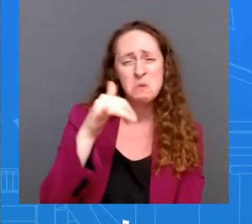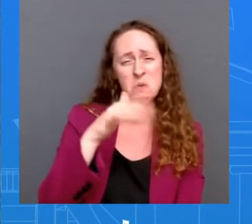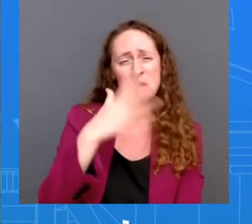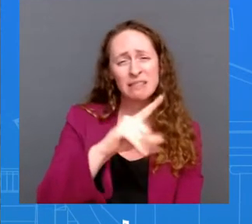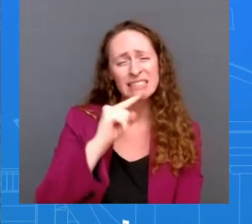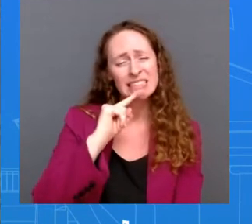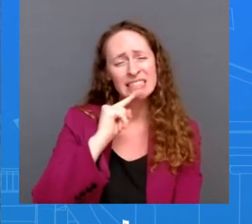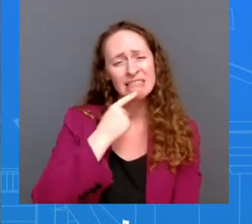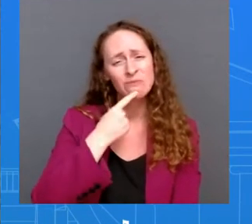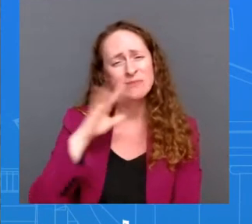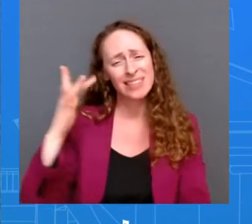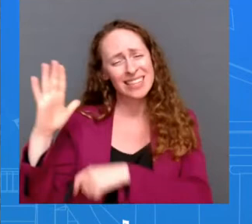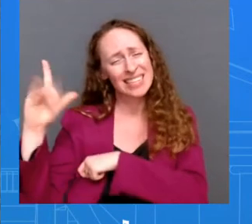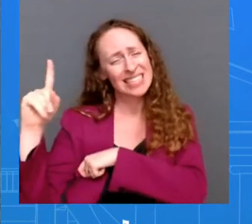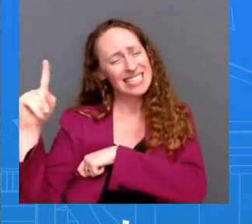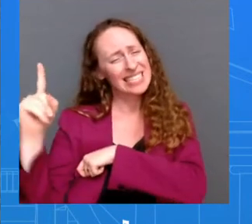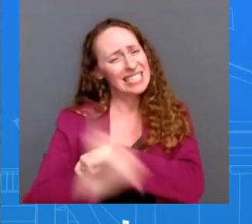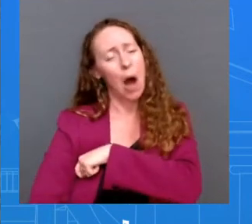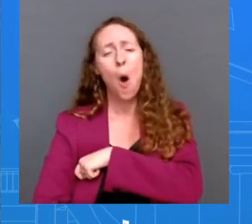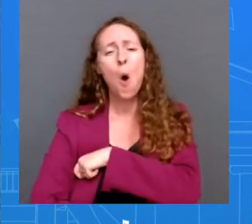Russian judge,